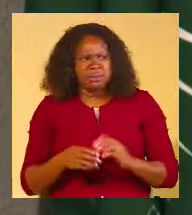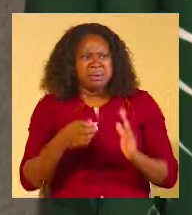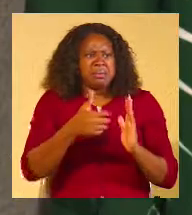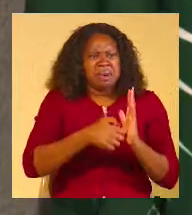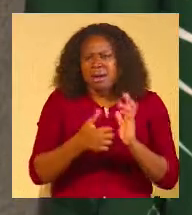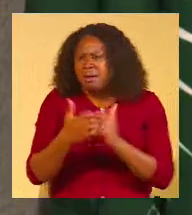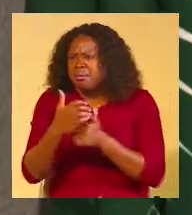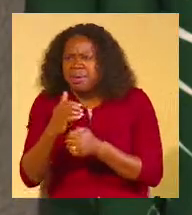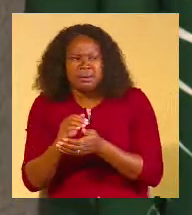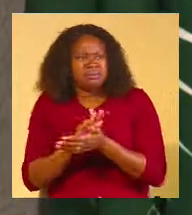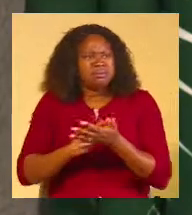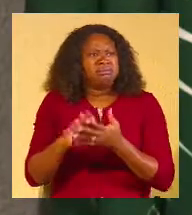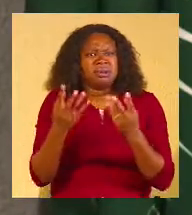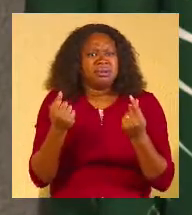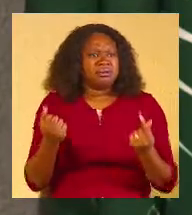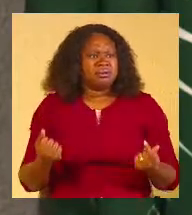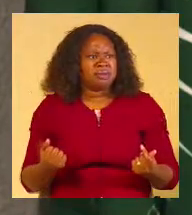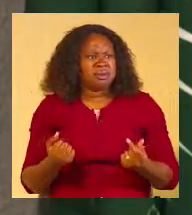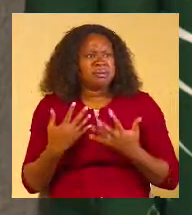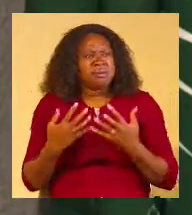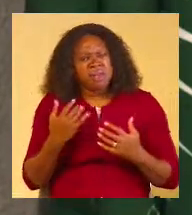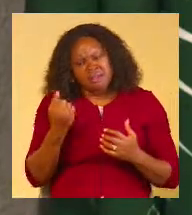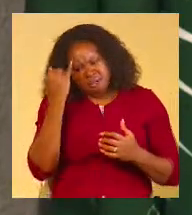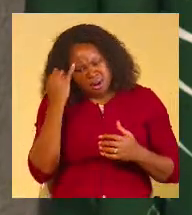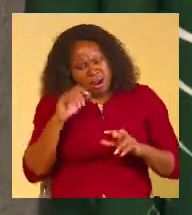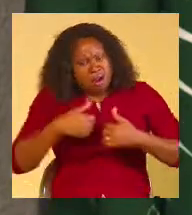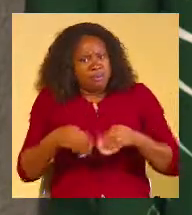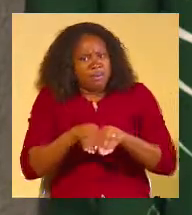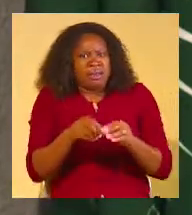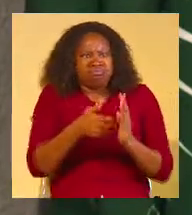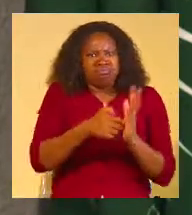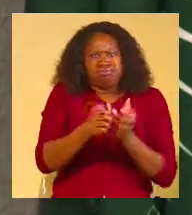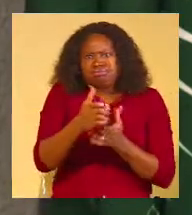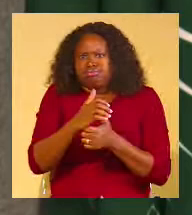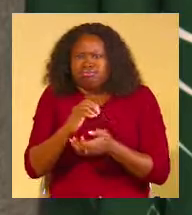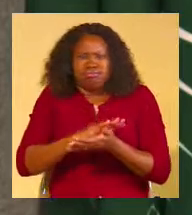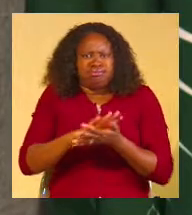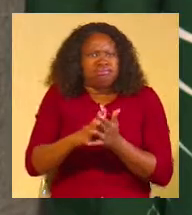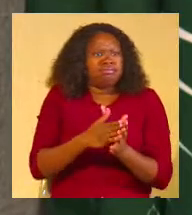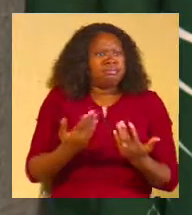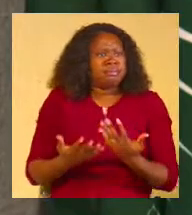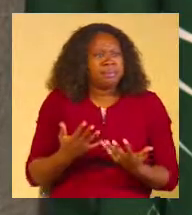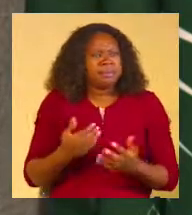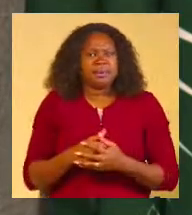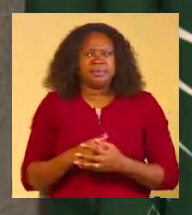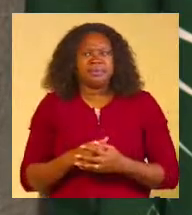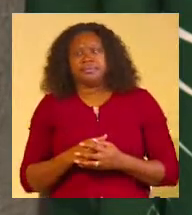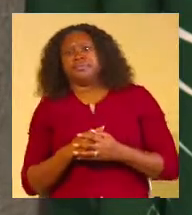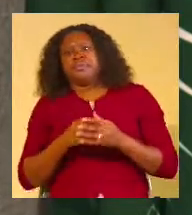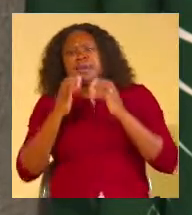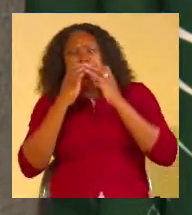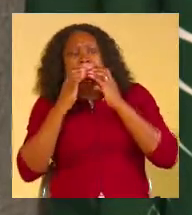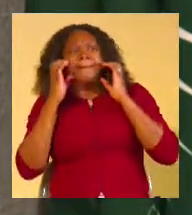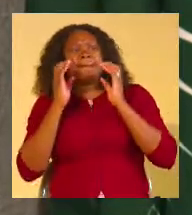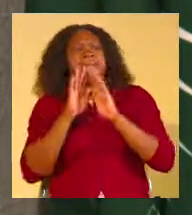sanitizers in the world. Can we come up with something? We seem to be able to not find masks in